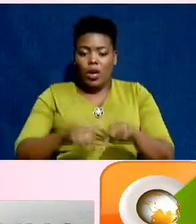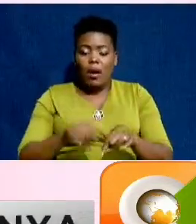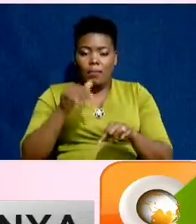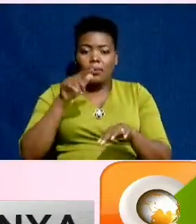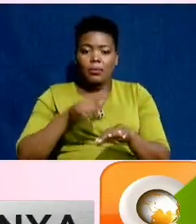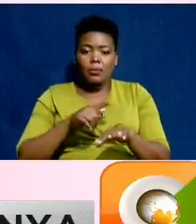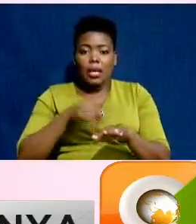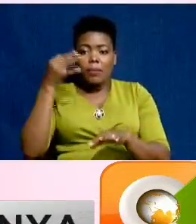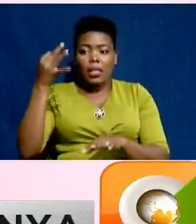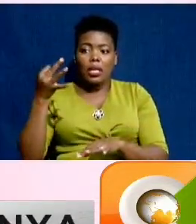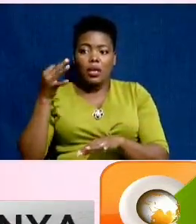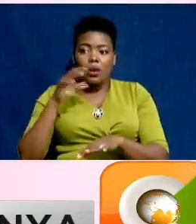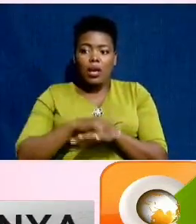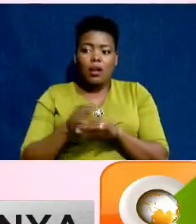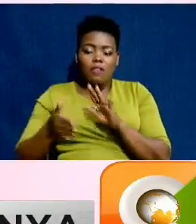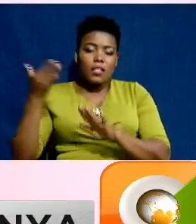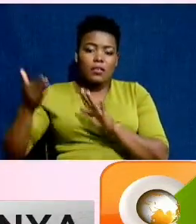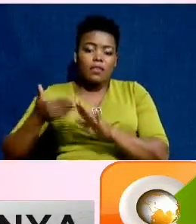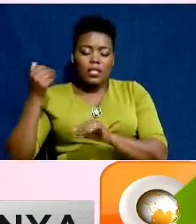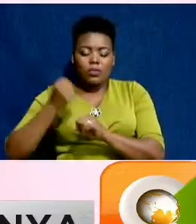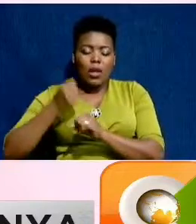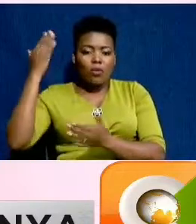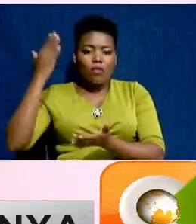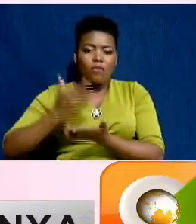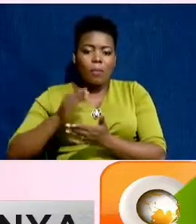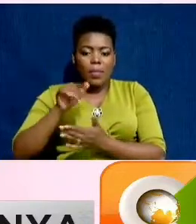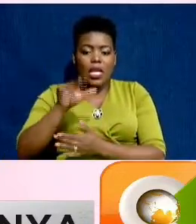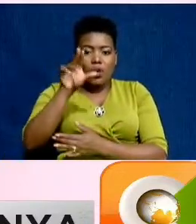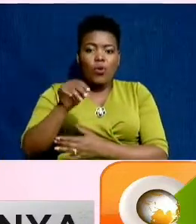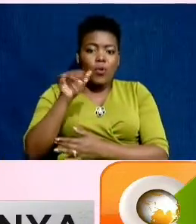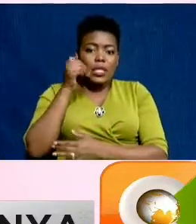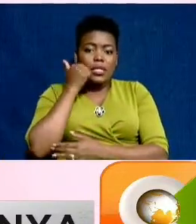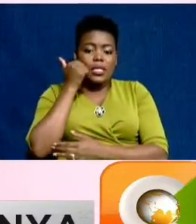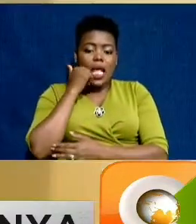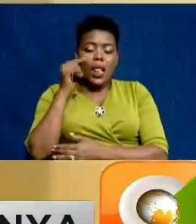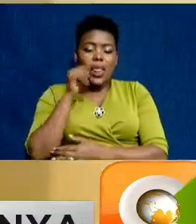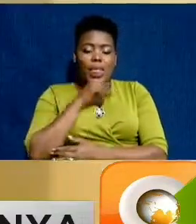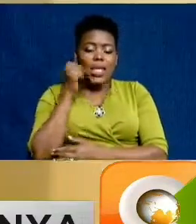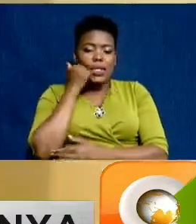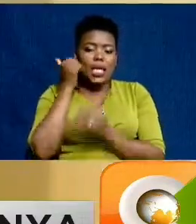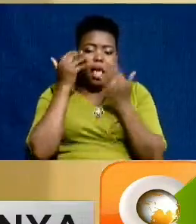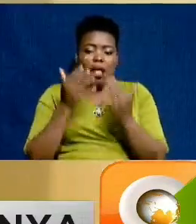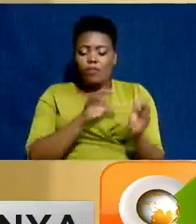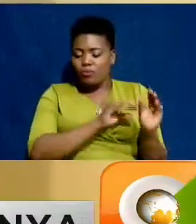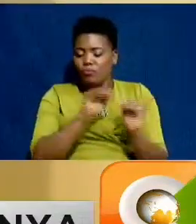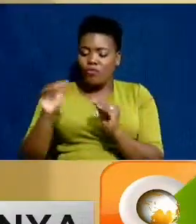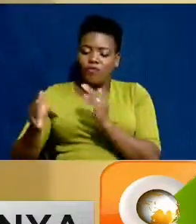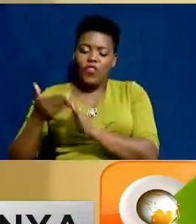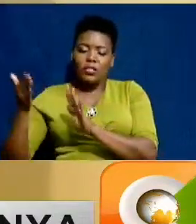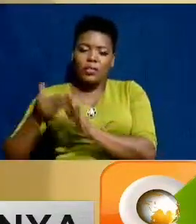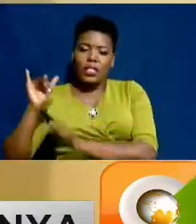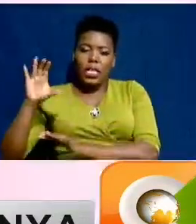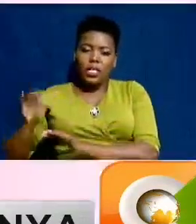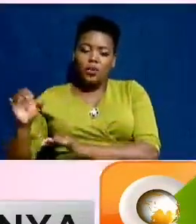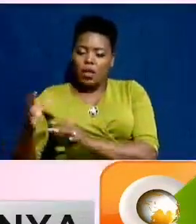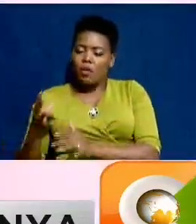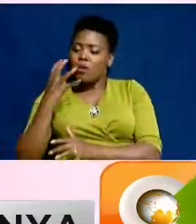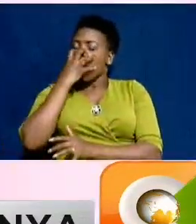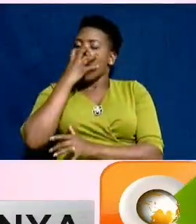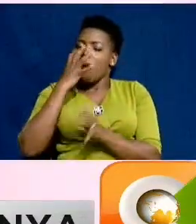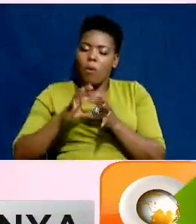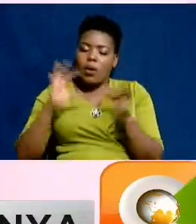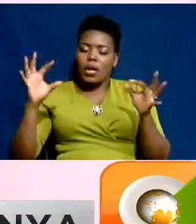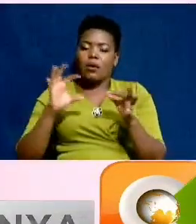3, we've got to do very quickly and confirm, no, this patient is critically ill. We don't disconnect the machine, all